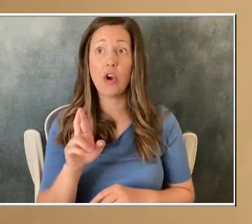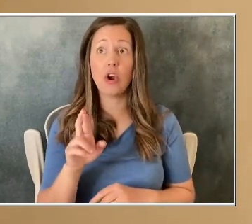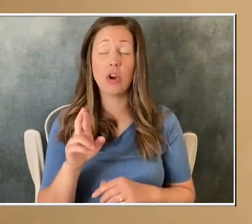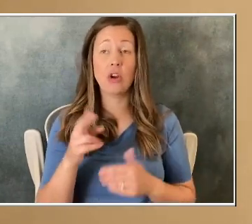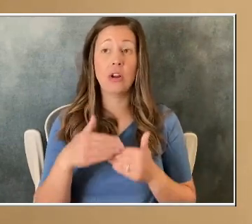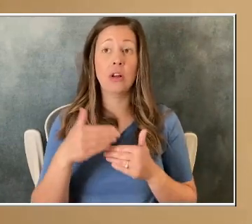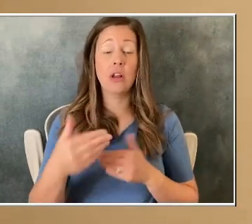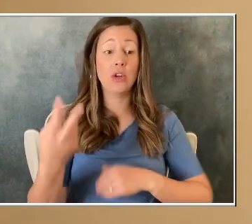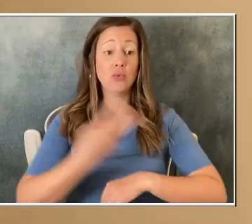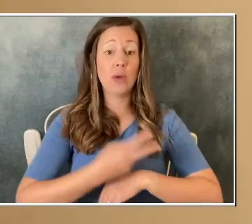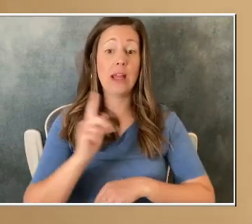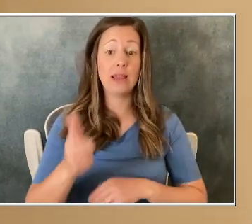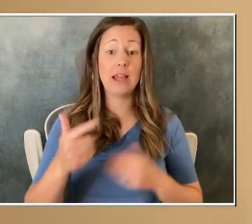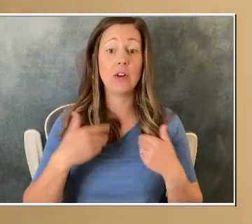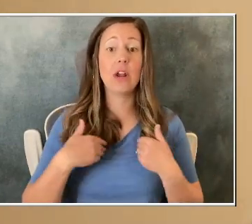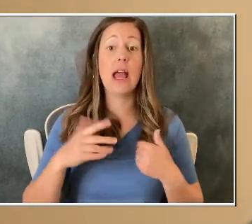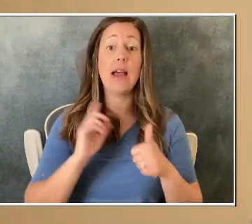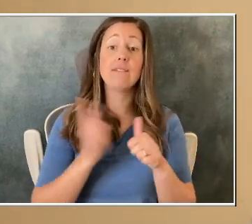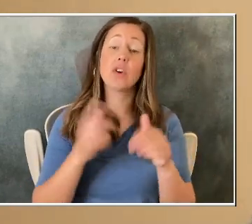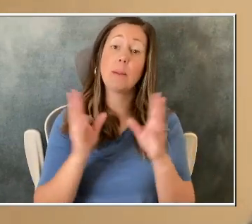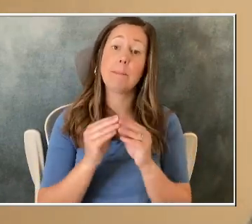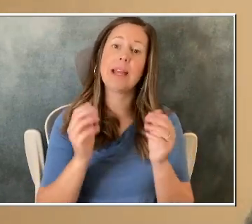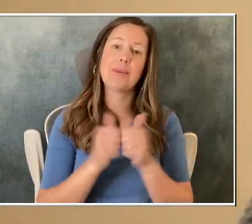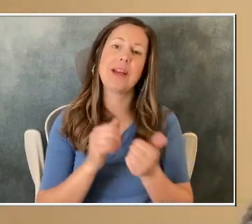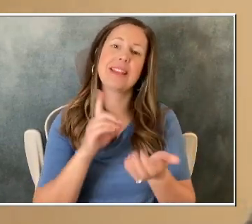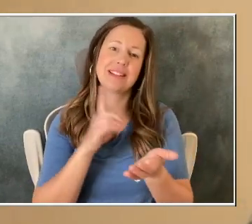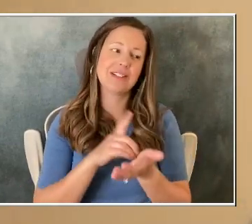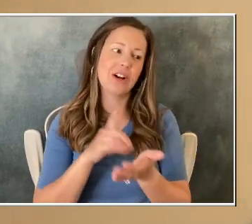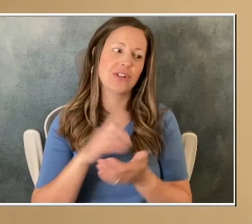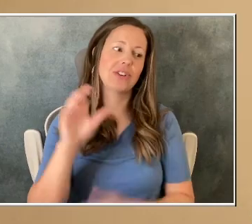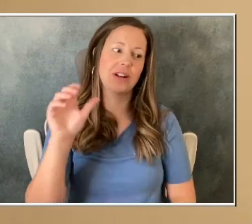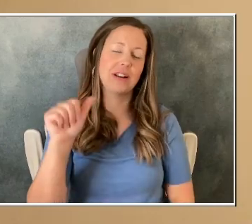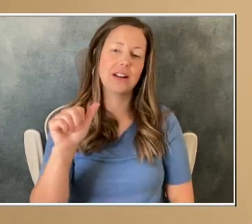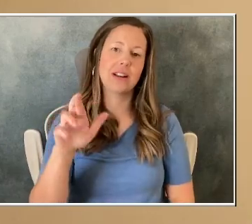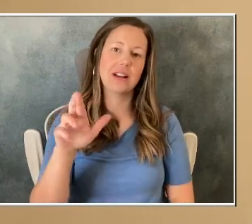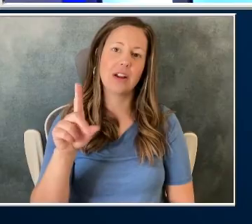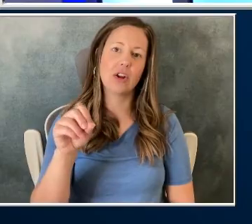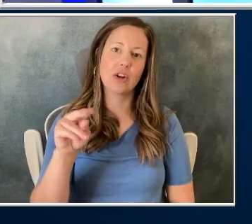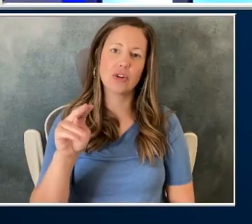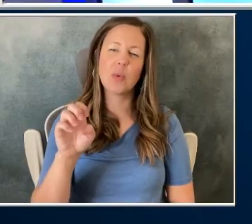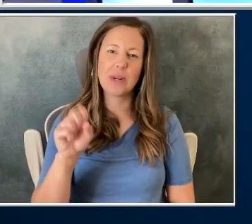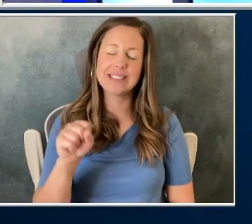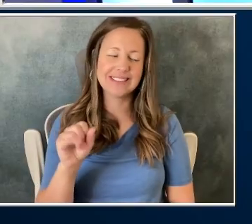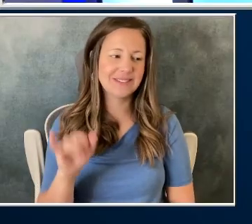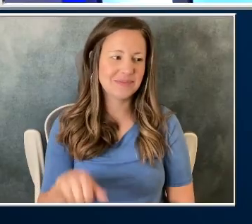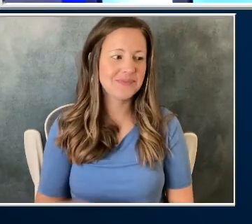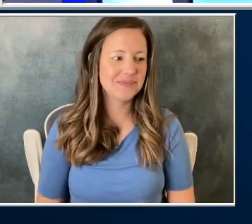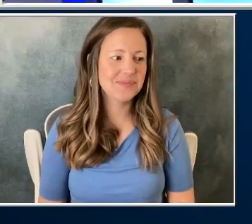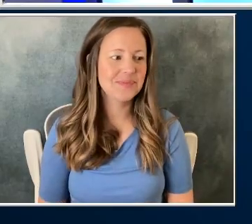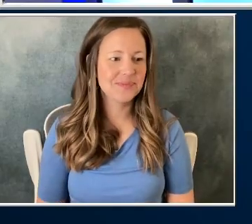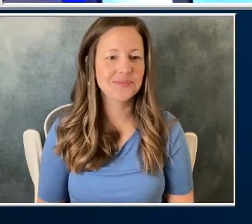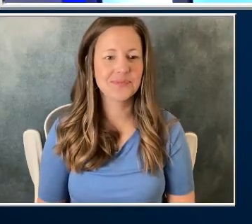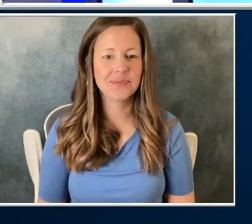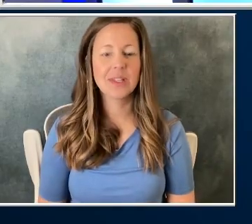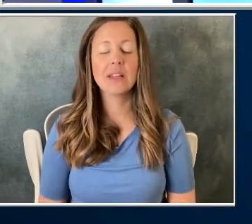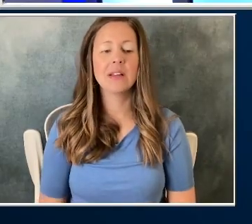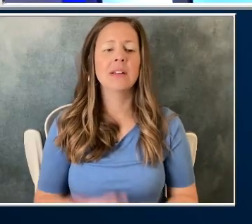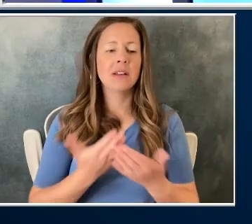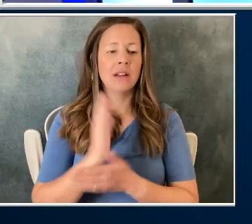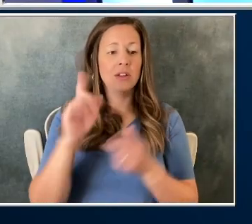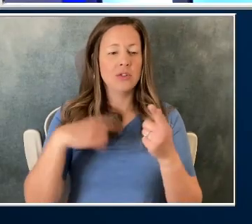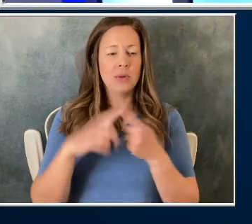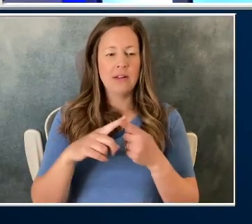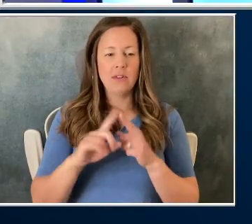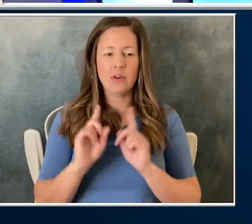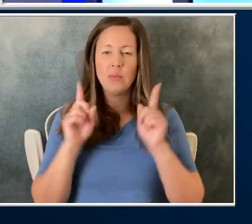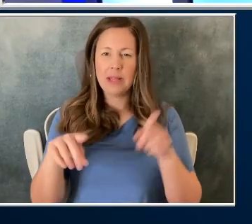I actually had my first meeting with Dr. Cardona. All right. So when the people saw you in the emergency room, were they